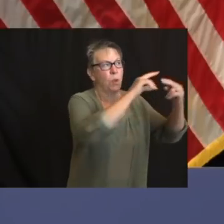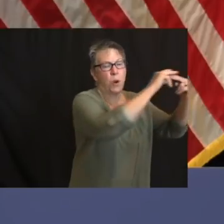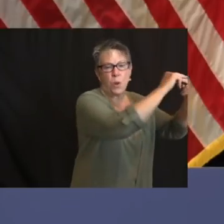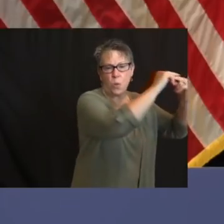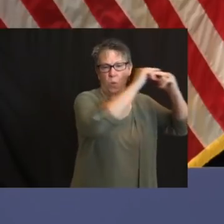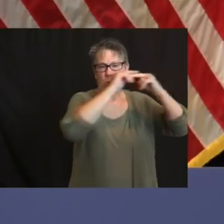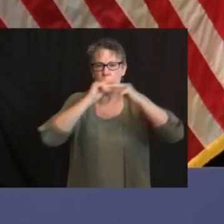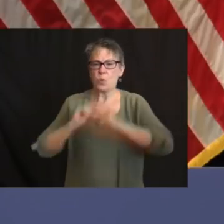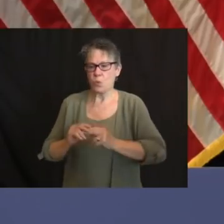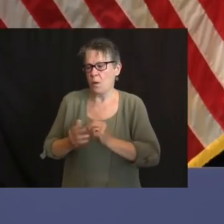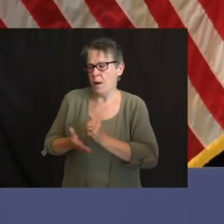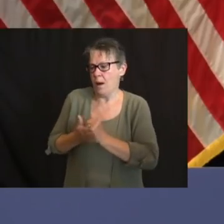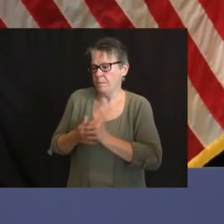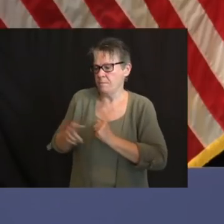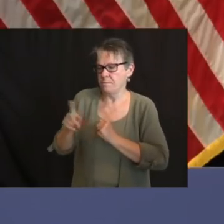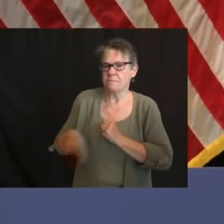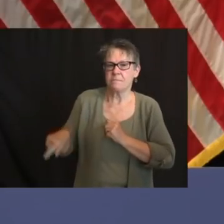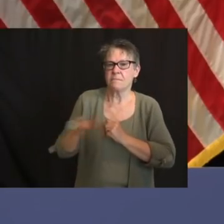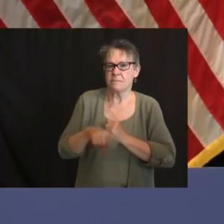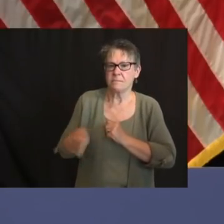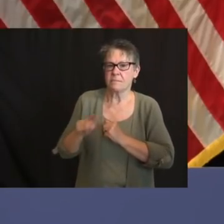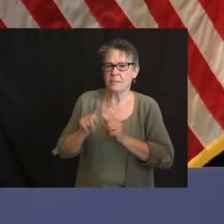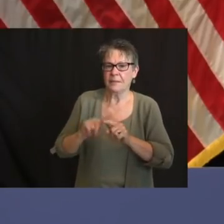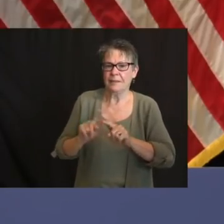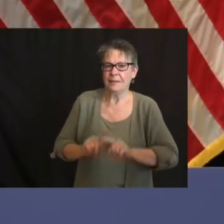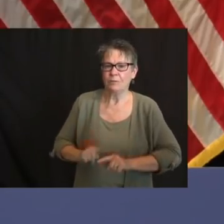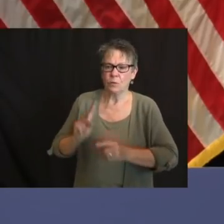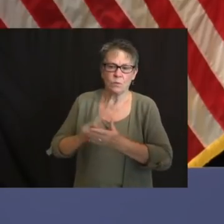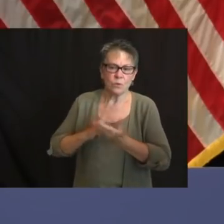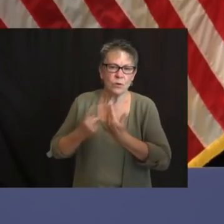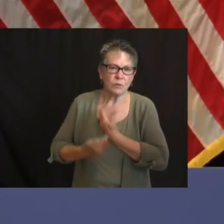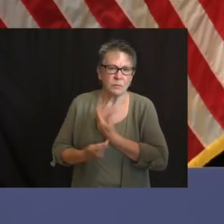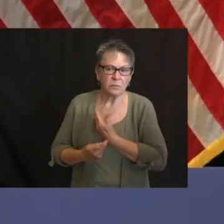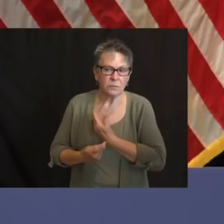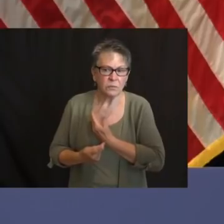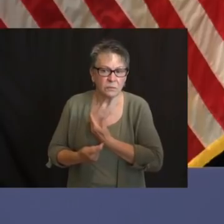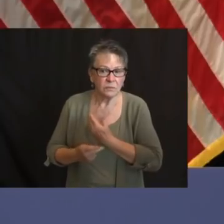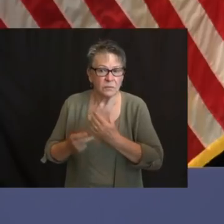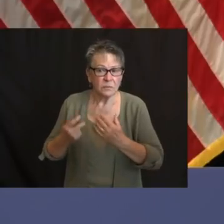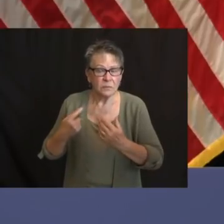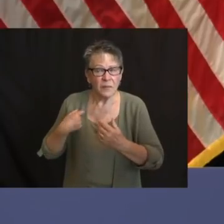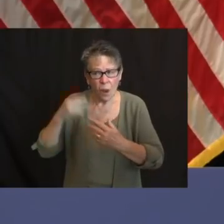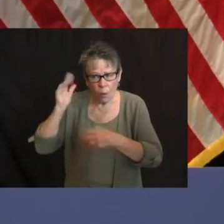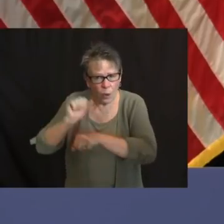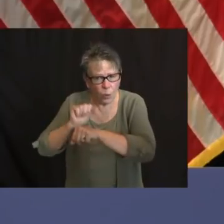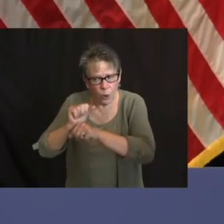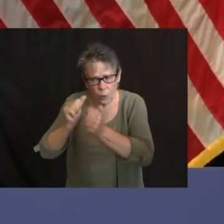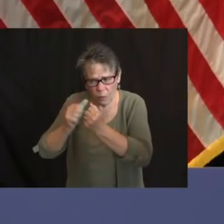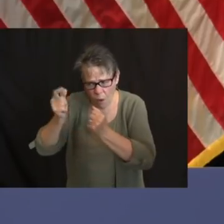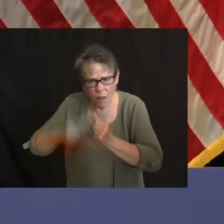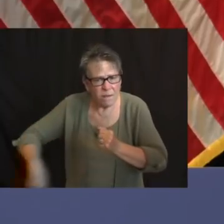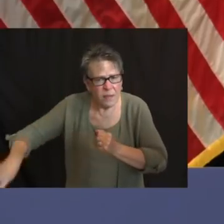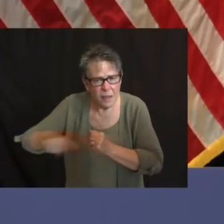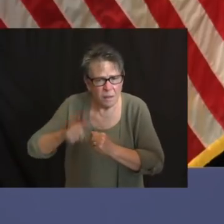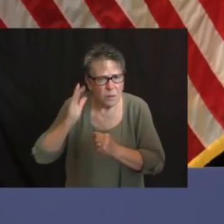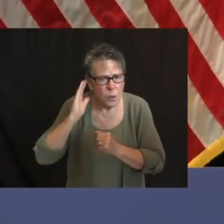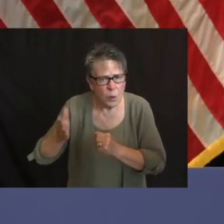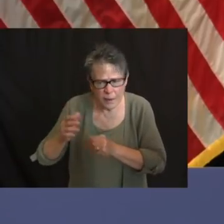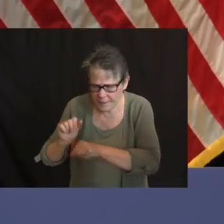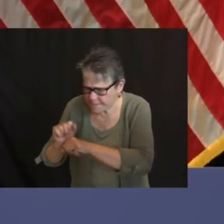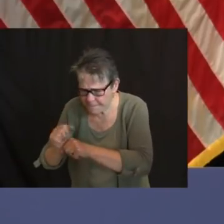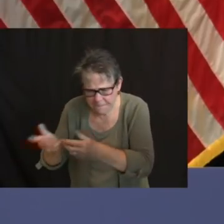stays normal. And then secondly, we cannot allow to be lost in COVID-19 and